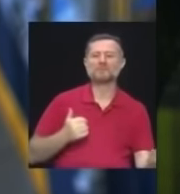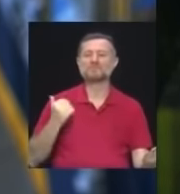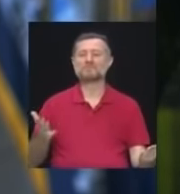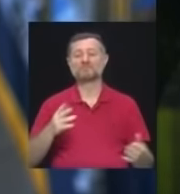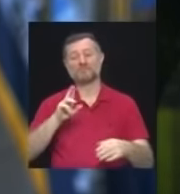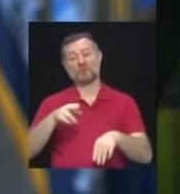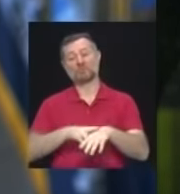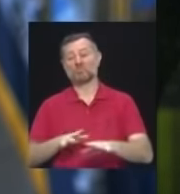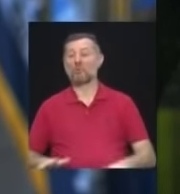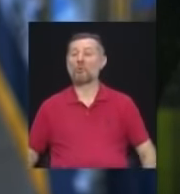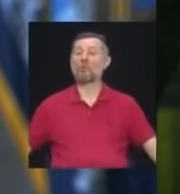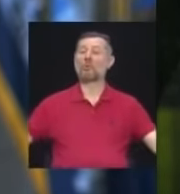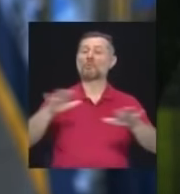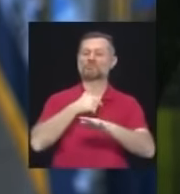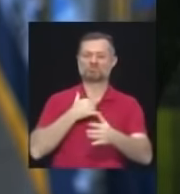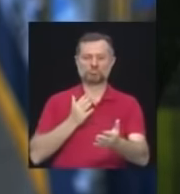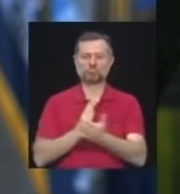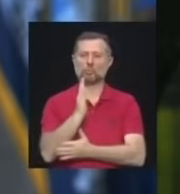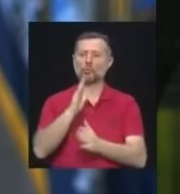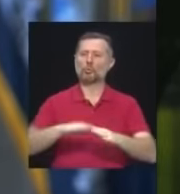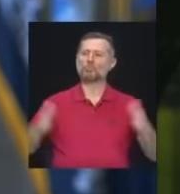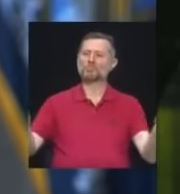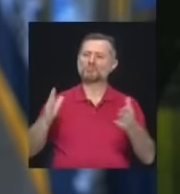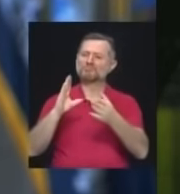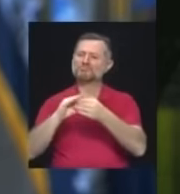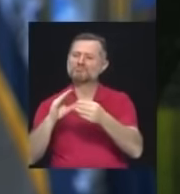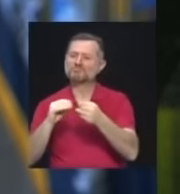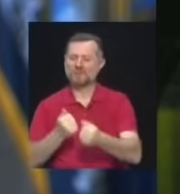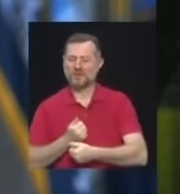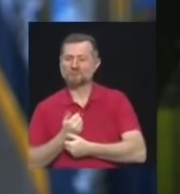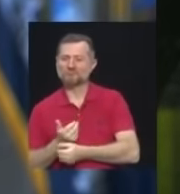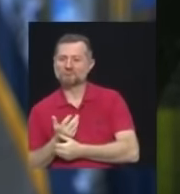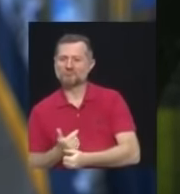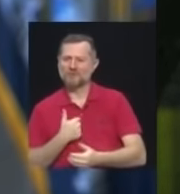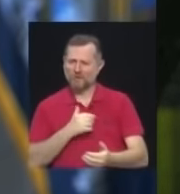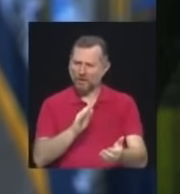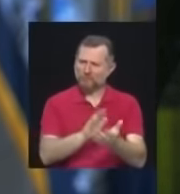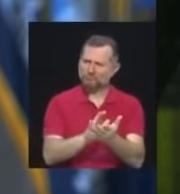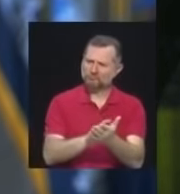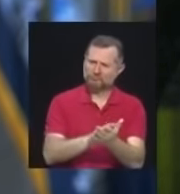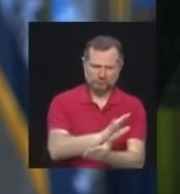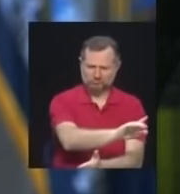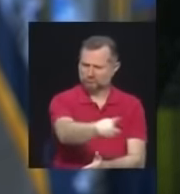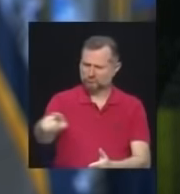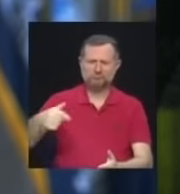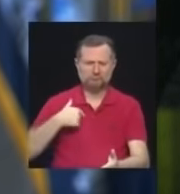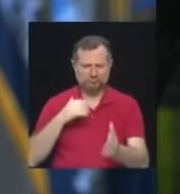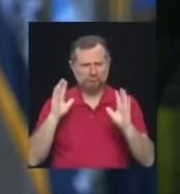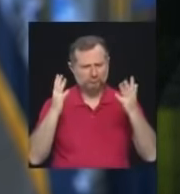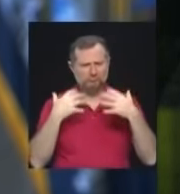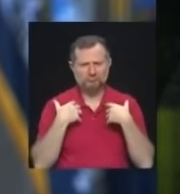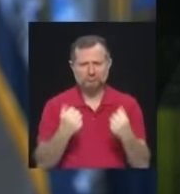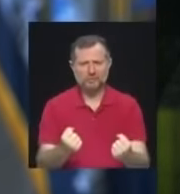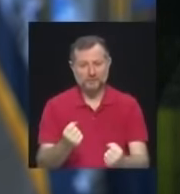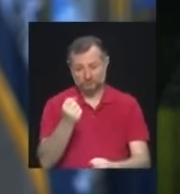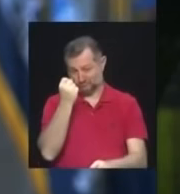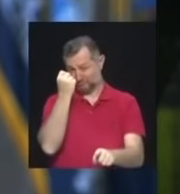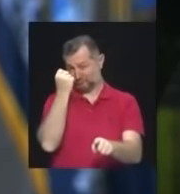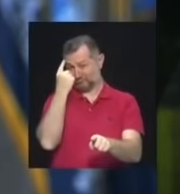And we applaud their bravery and courage in doing so. You do? But allegations must still